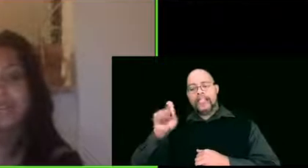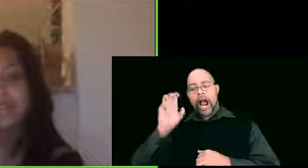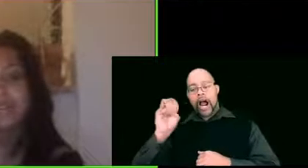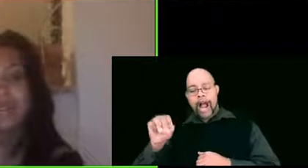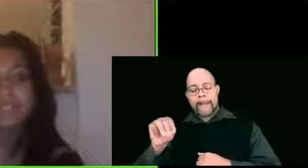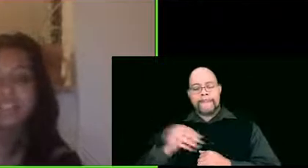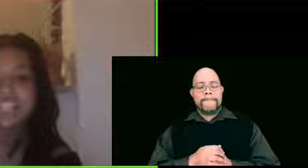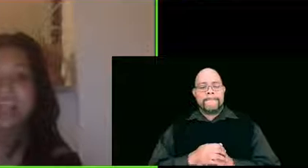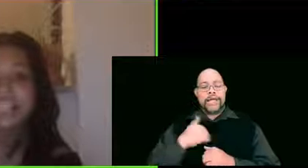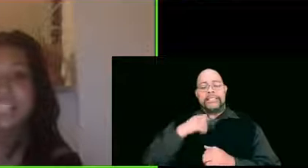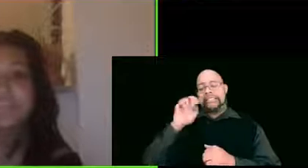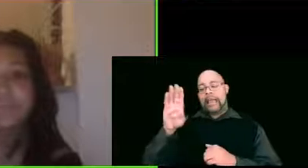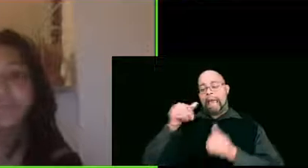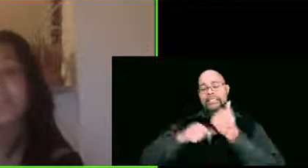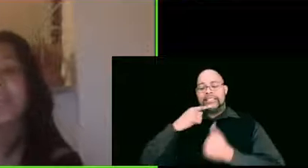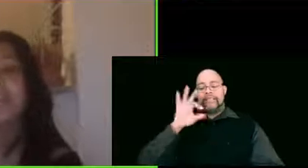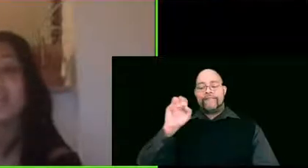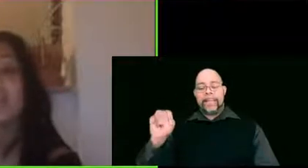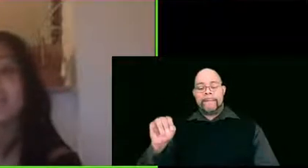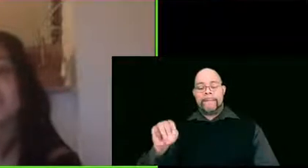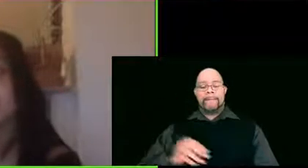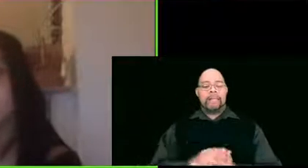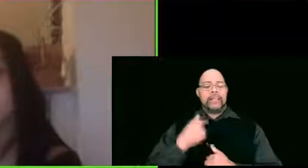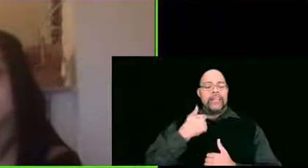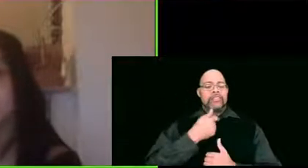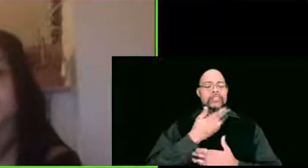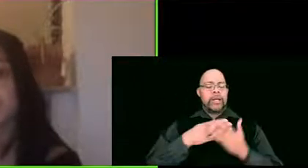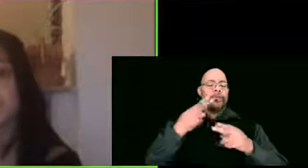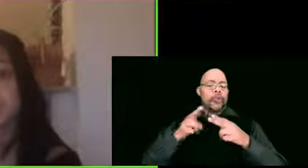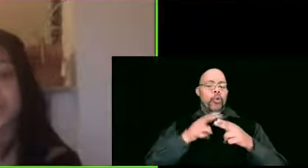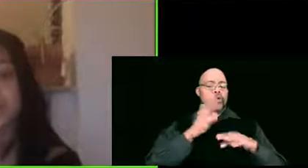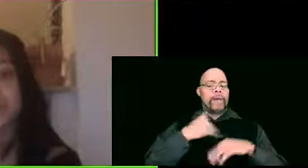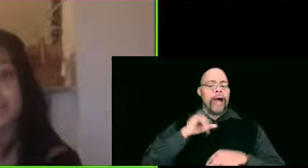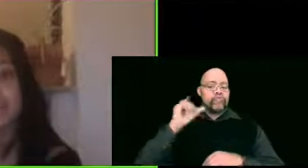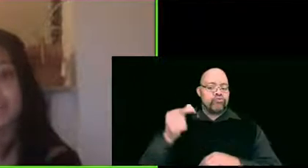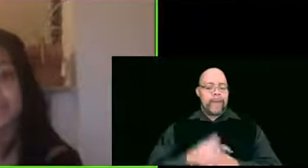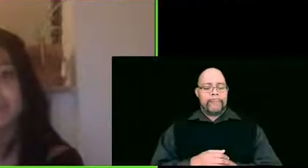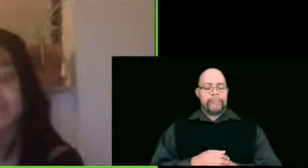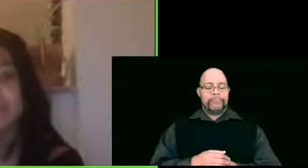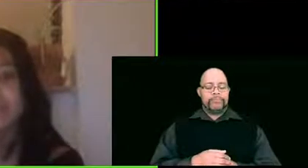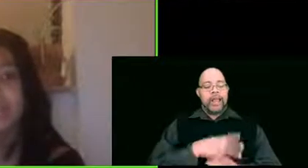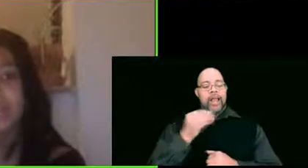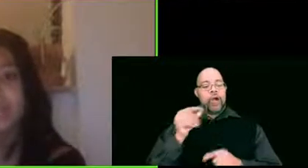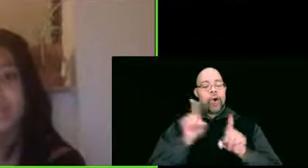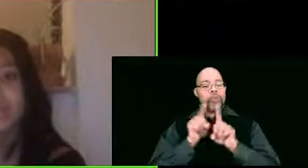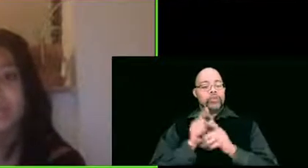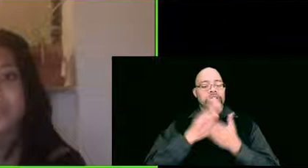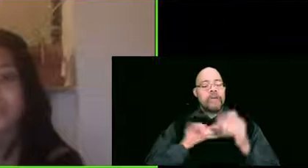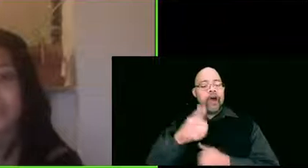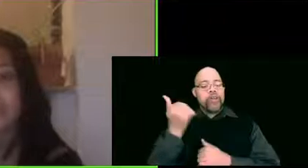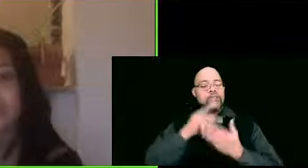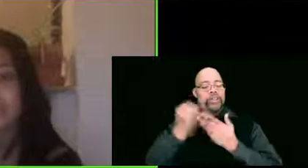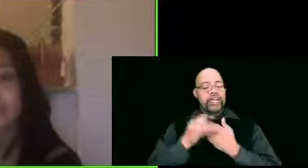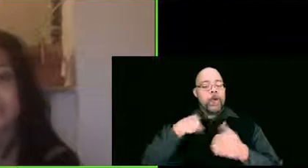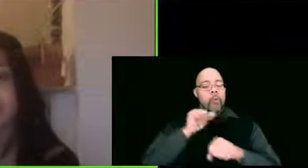www.inkacresswell.com. There's a little tab that says film. And there's also a few little shorts that are on my Instagram. And there's also